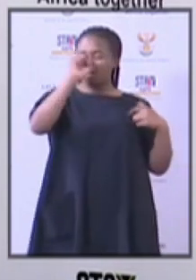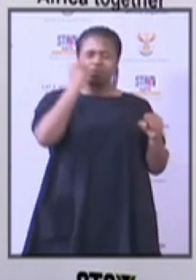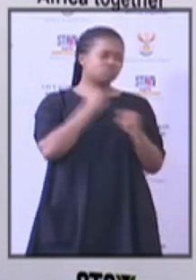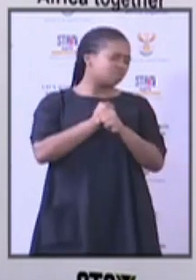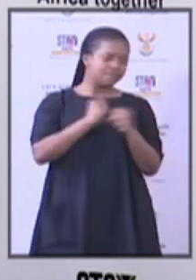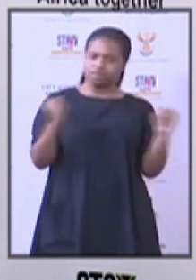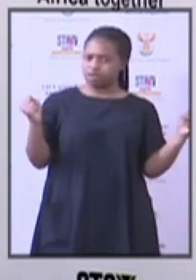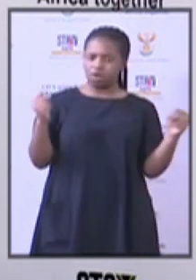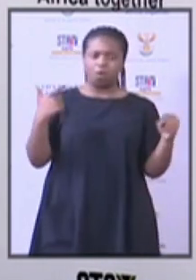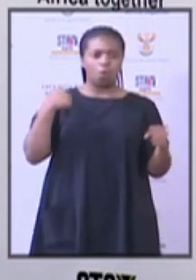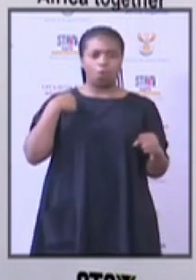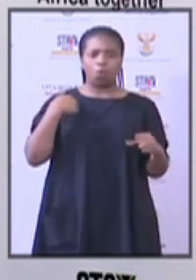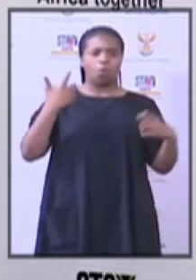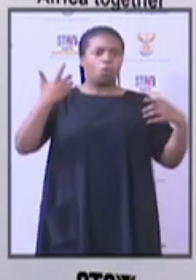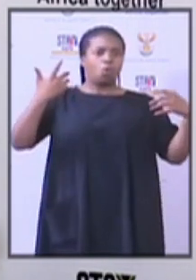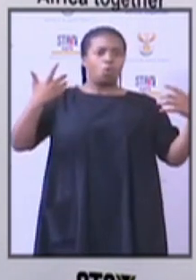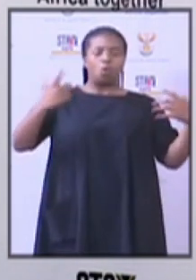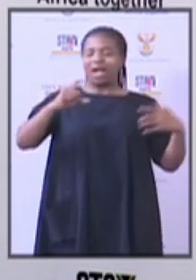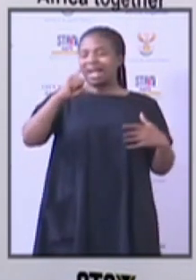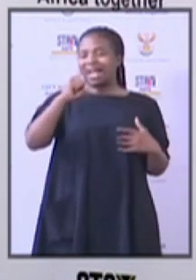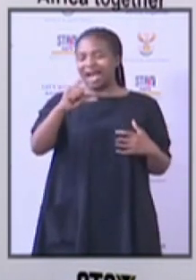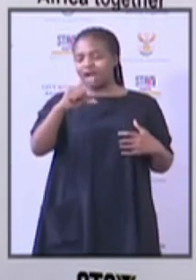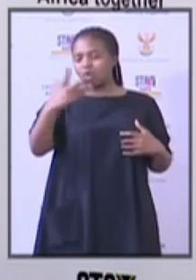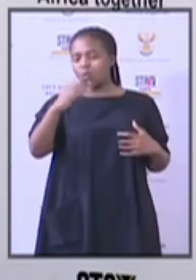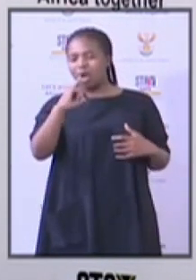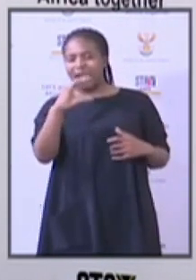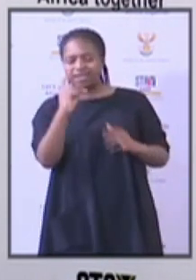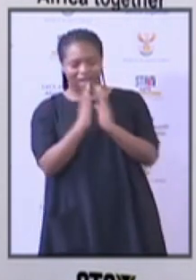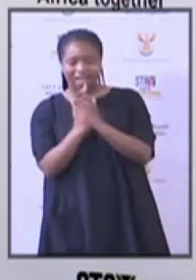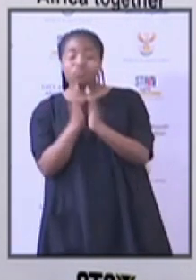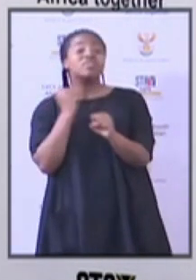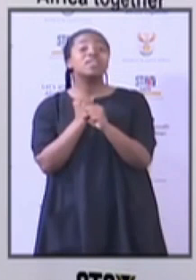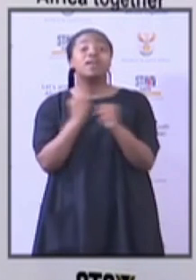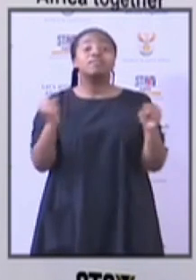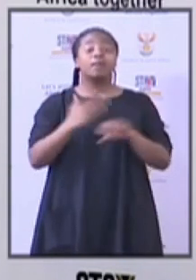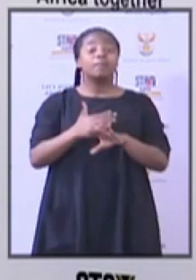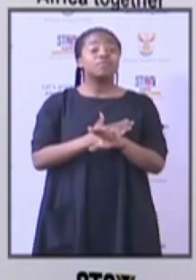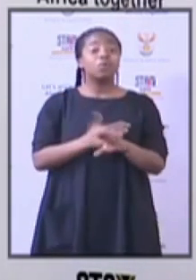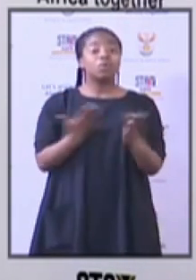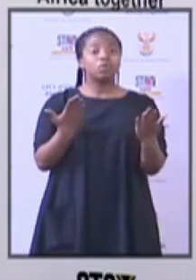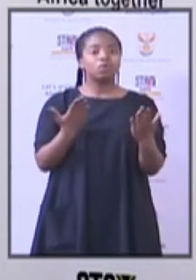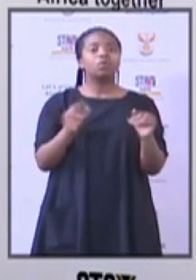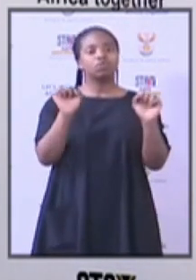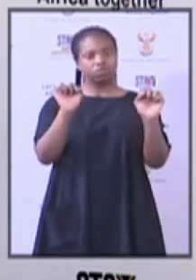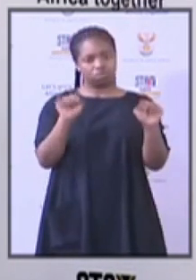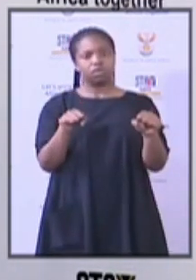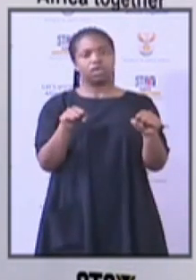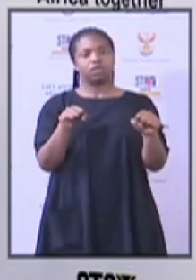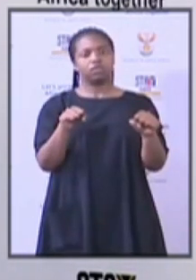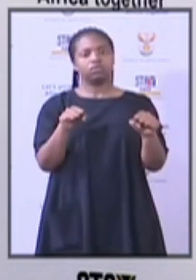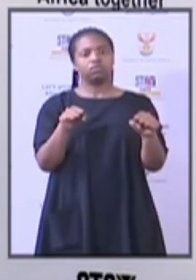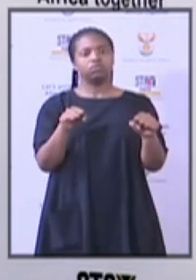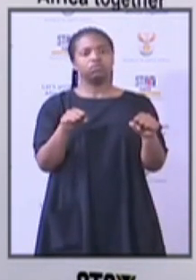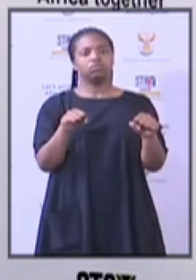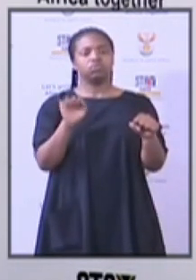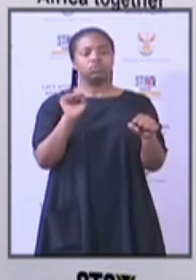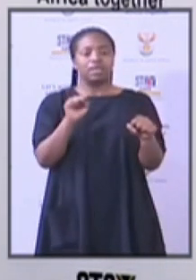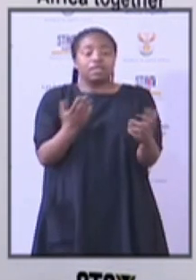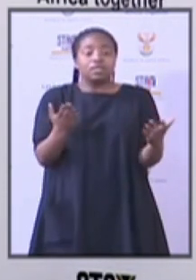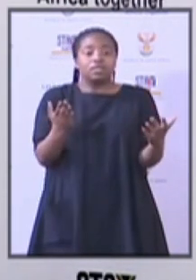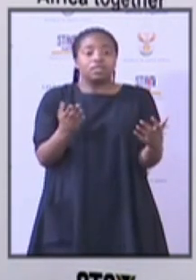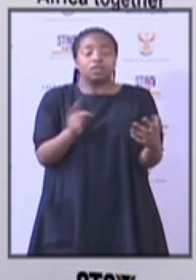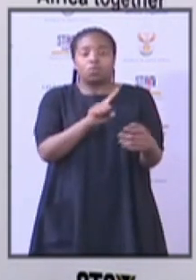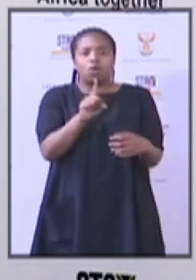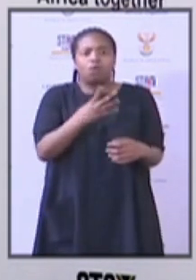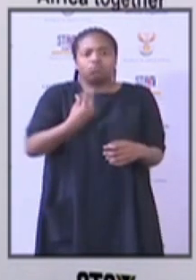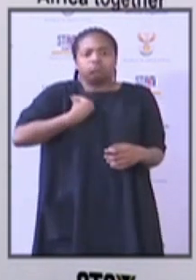e la e talana goba ya card a senkano ba le pasa, ra ba dumella gore ba tle mo diofising ka gore ba sa tswa matlhalagading ke baswa ka